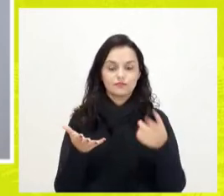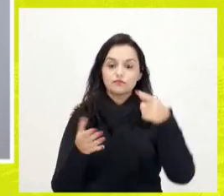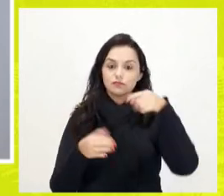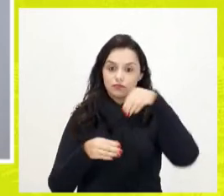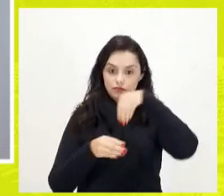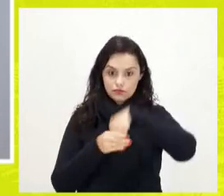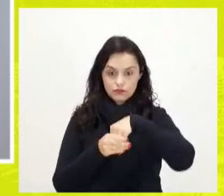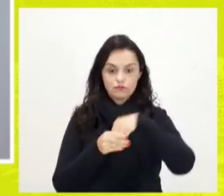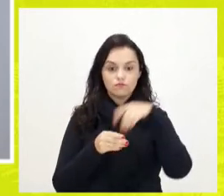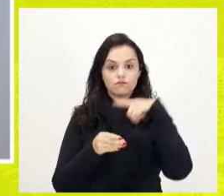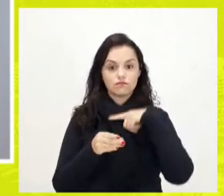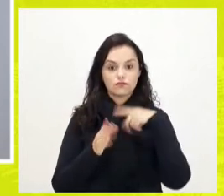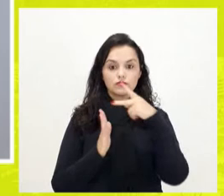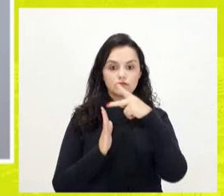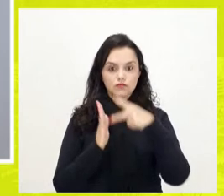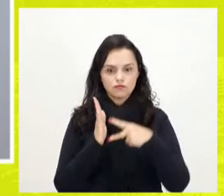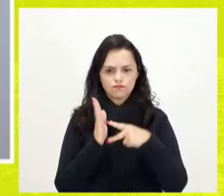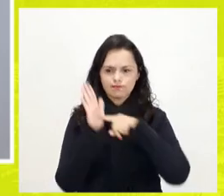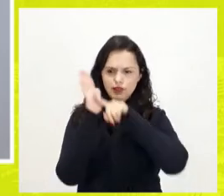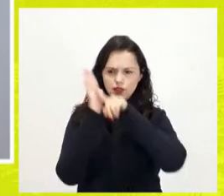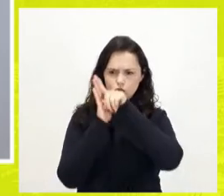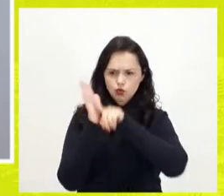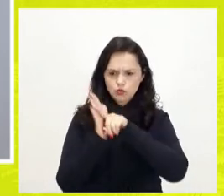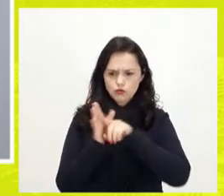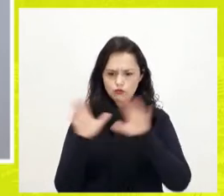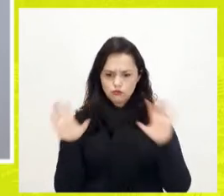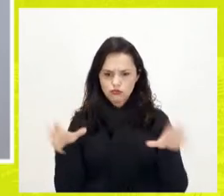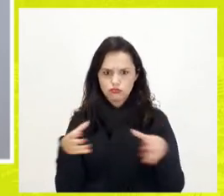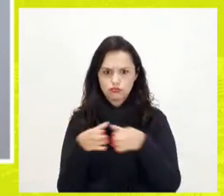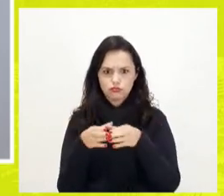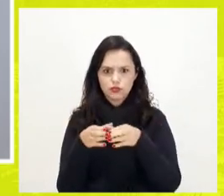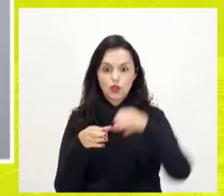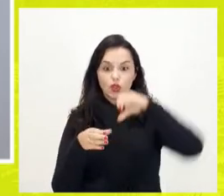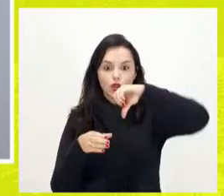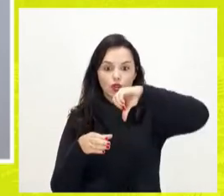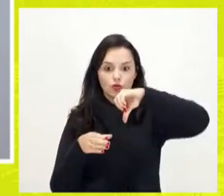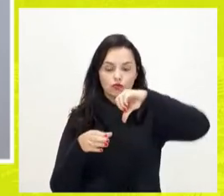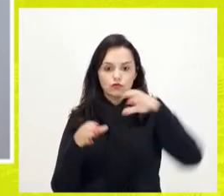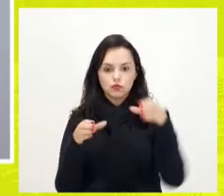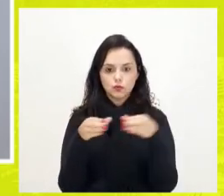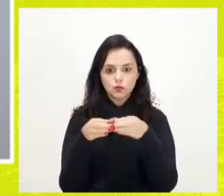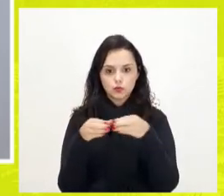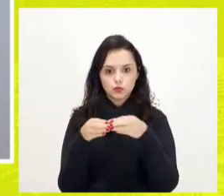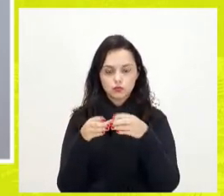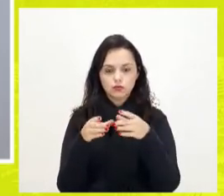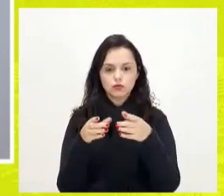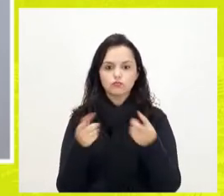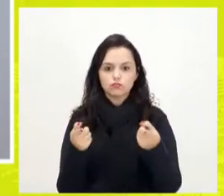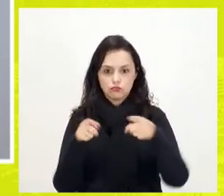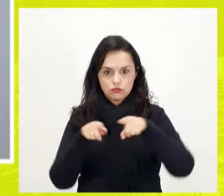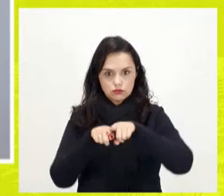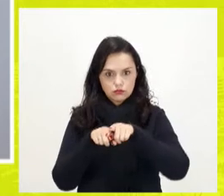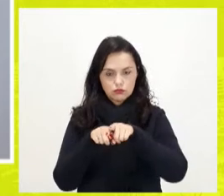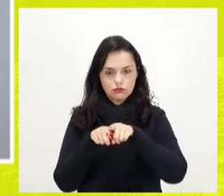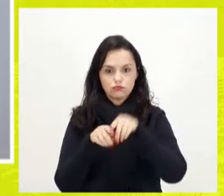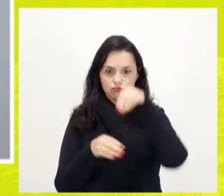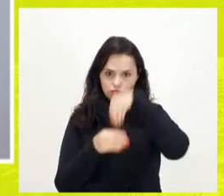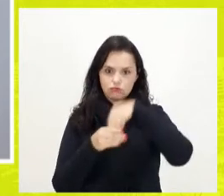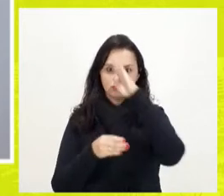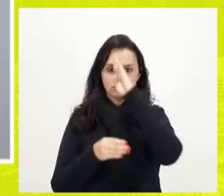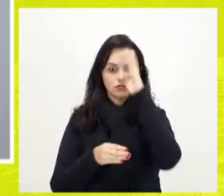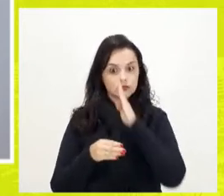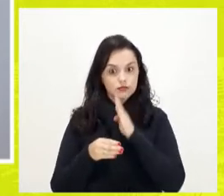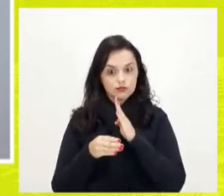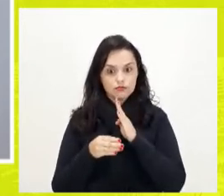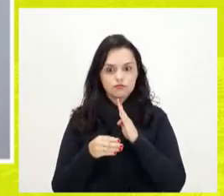and we had a project which was the accusation for check for fact checking and